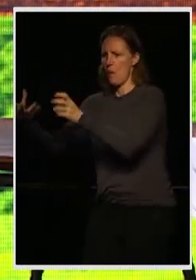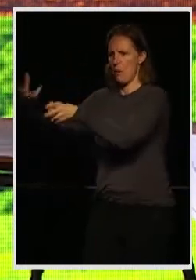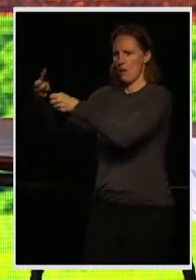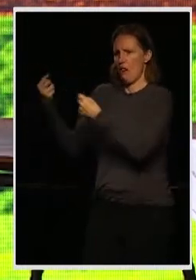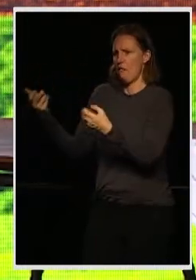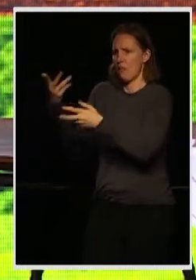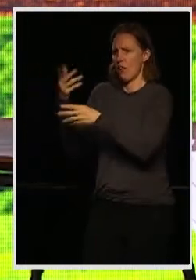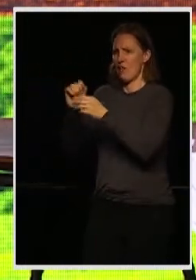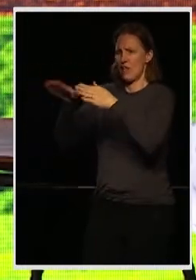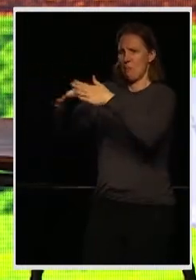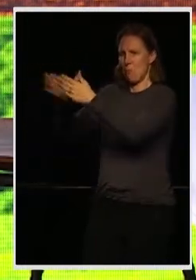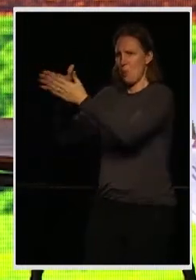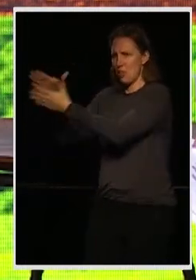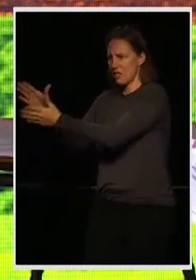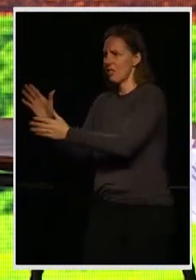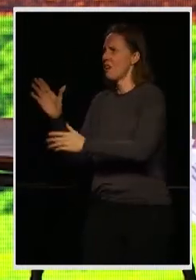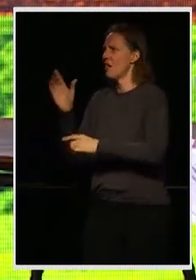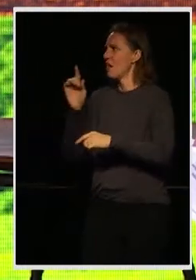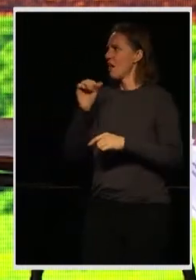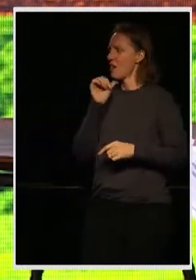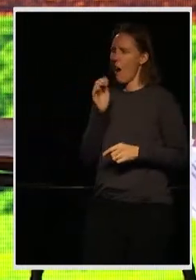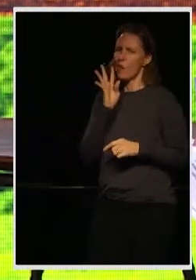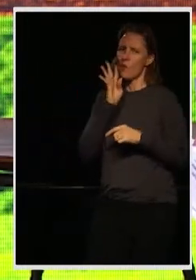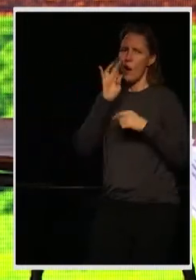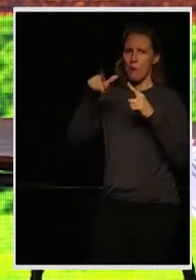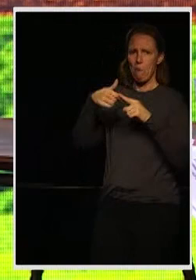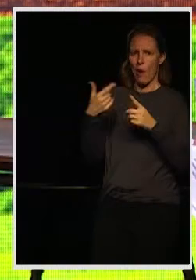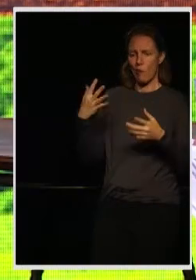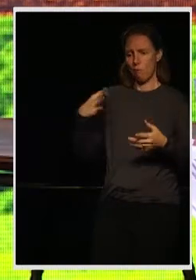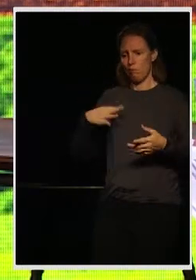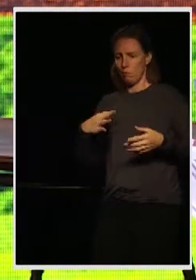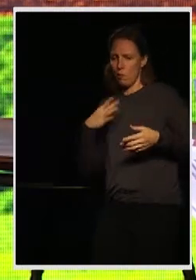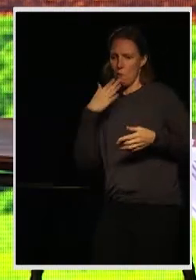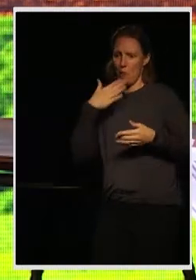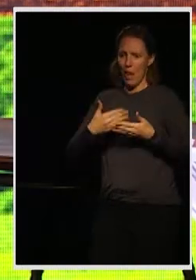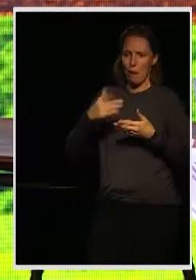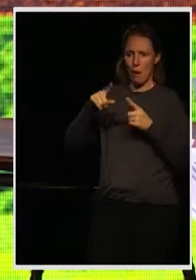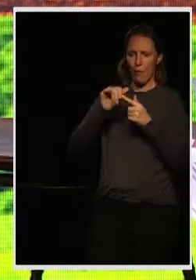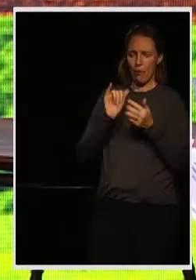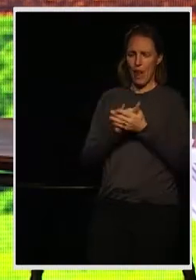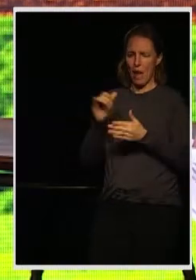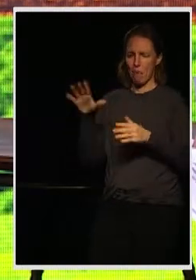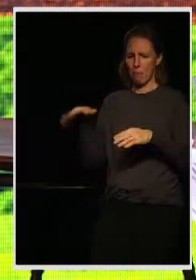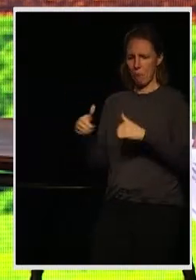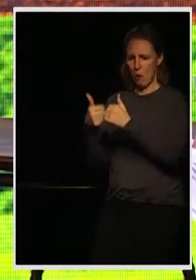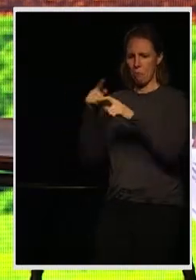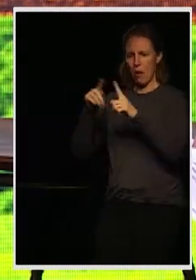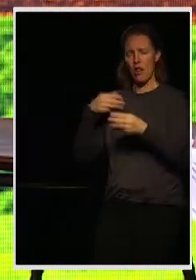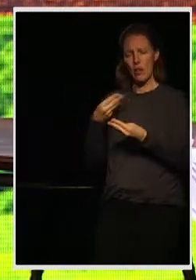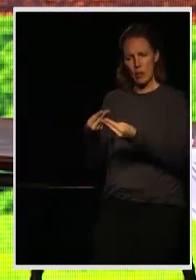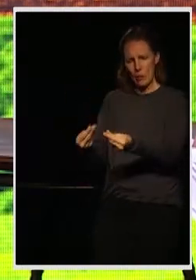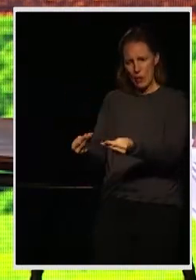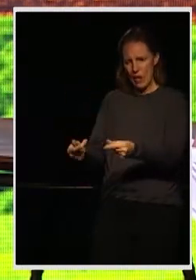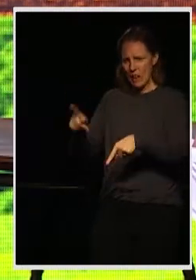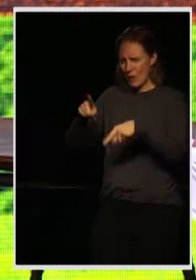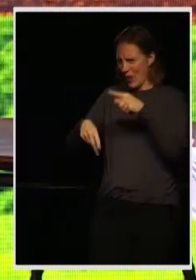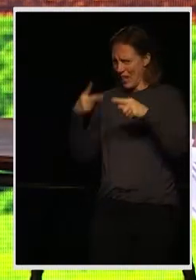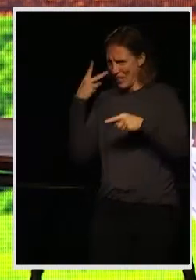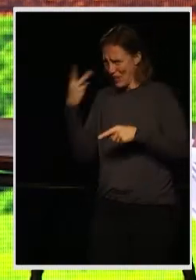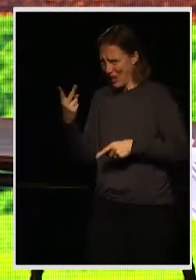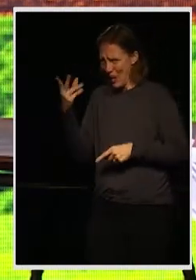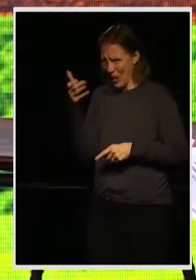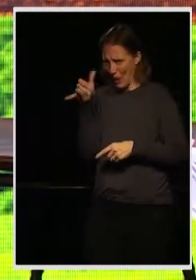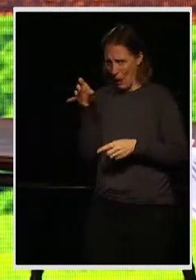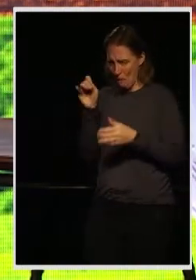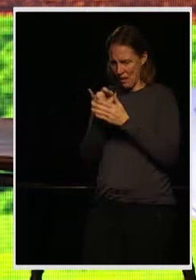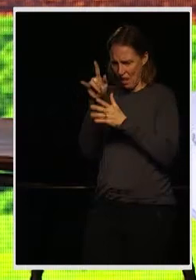these approaches, and not talking about the merits of these approaches. Soil, as we know, you can't see the carbon that's